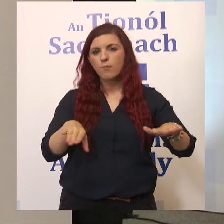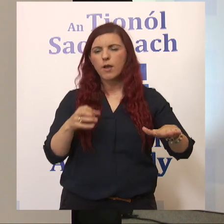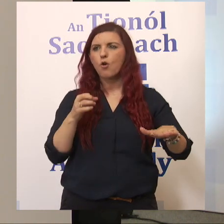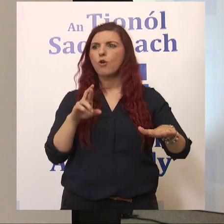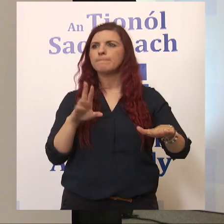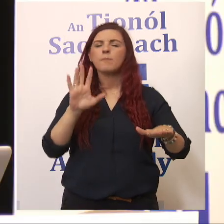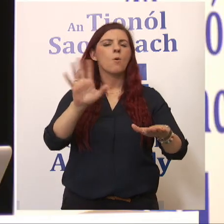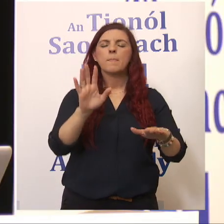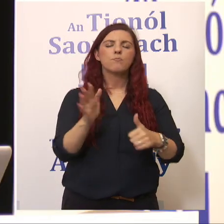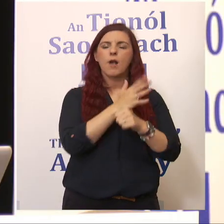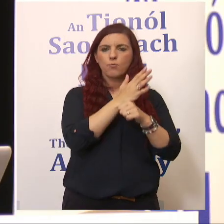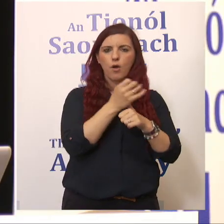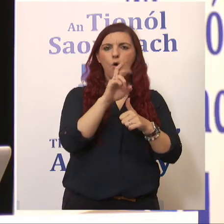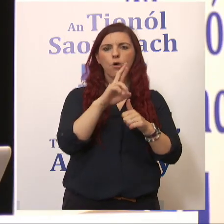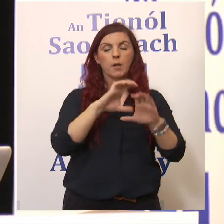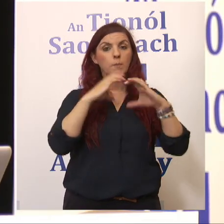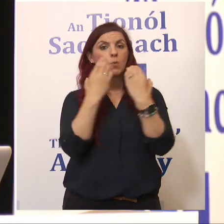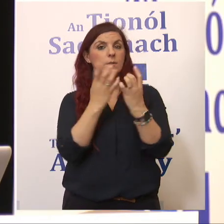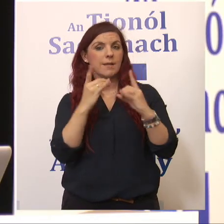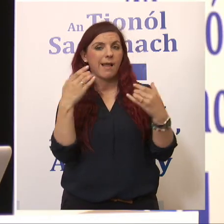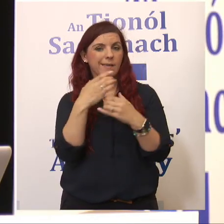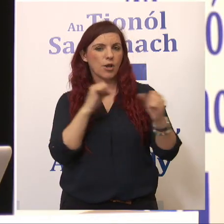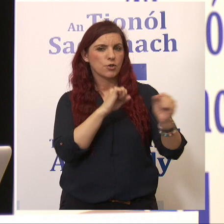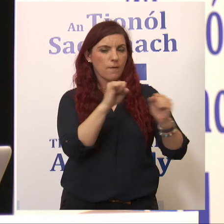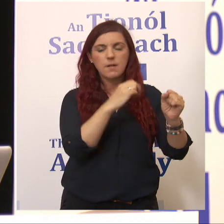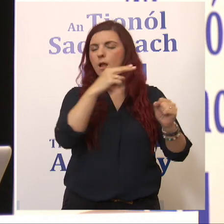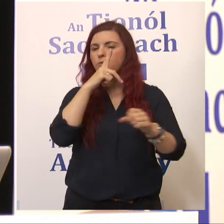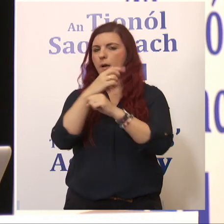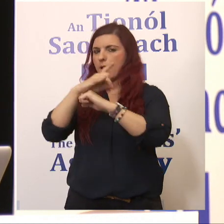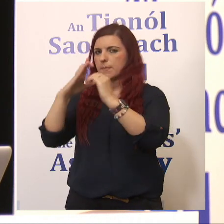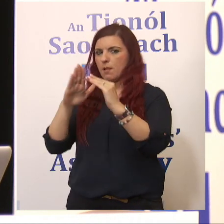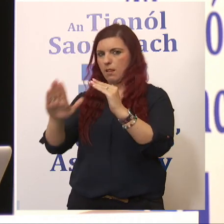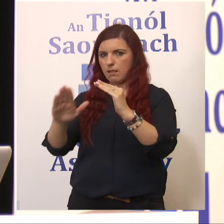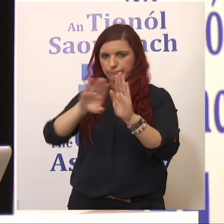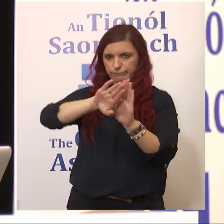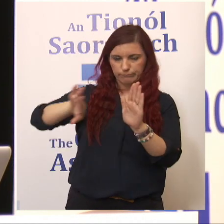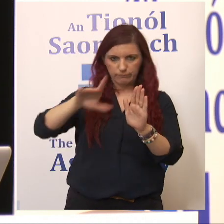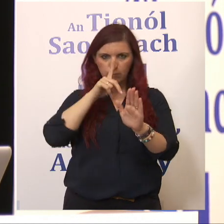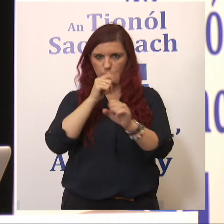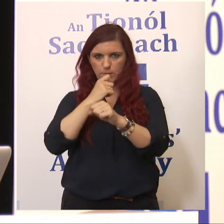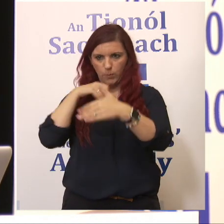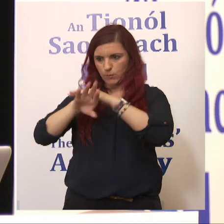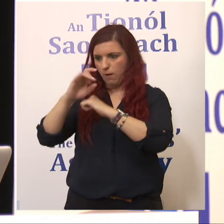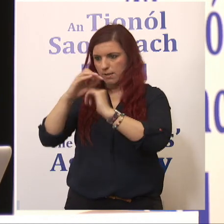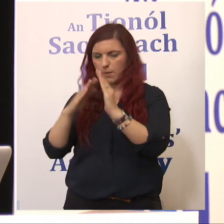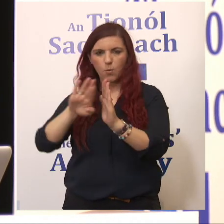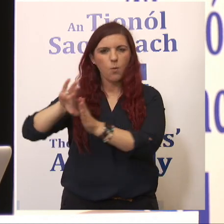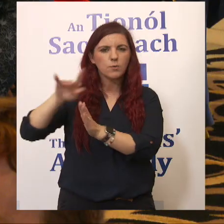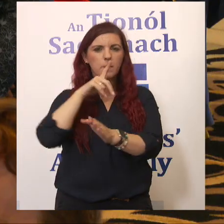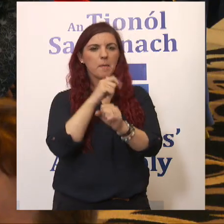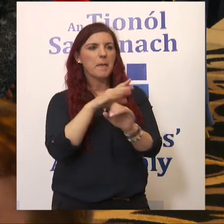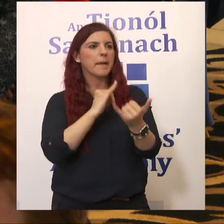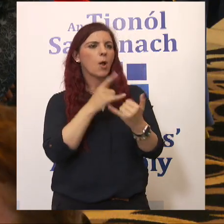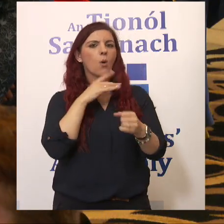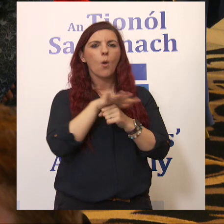community healthcare services. So those would be things in a non-hospital environment. So things that don't involve going to a hospital. Very often they might be run